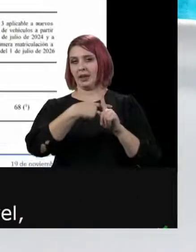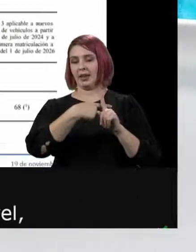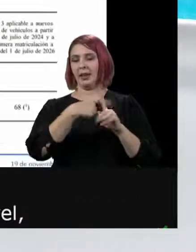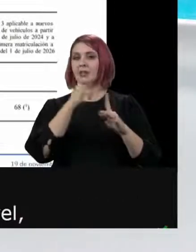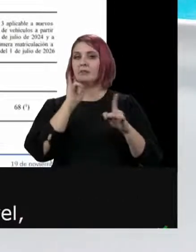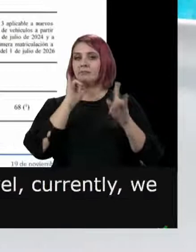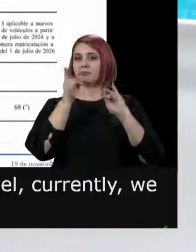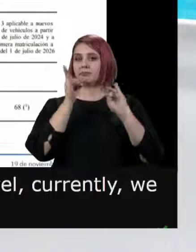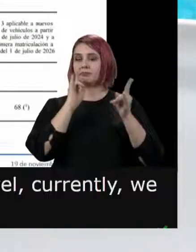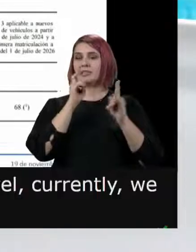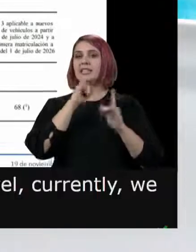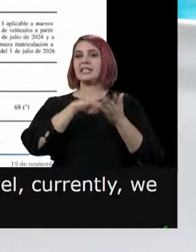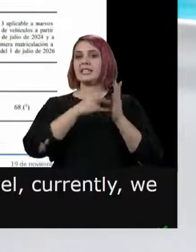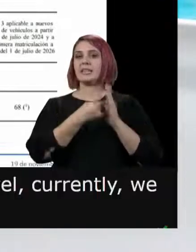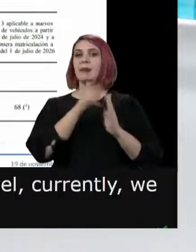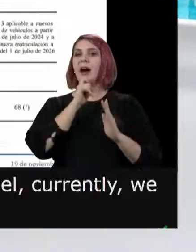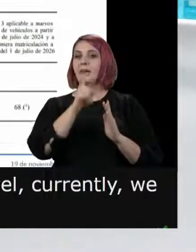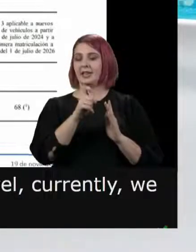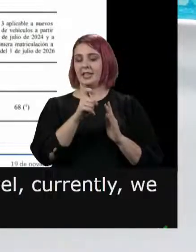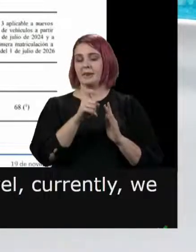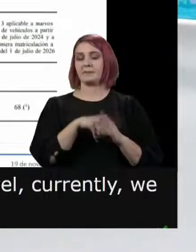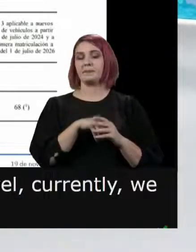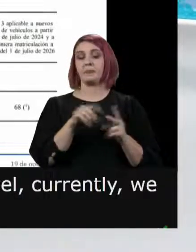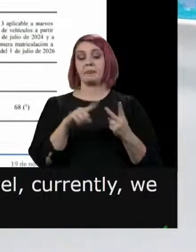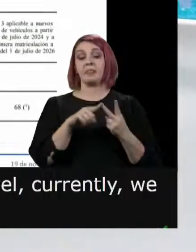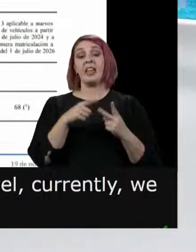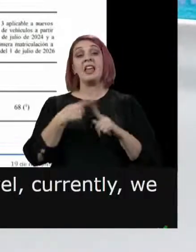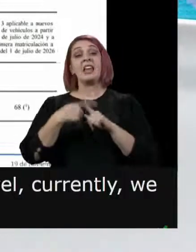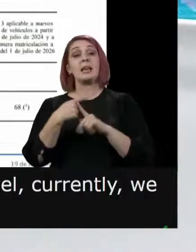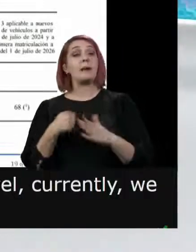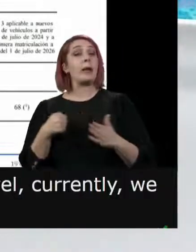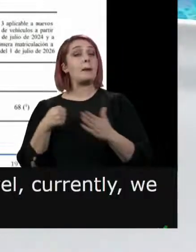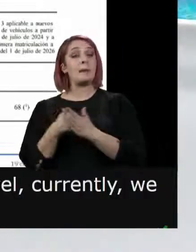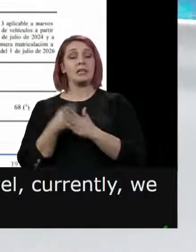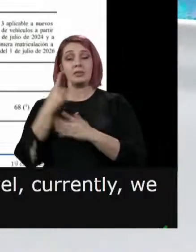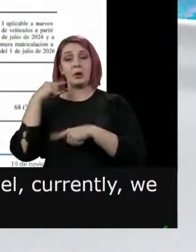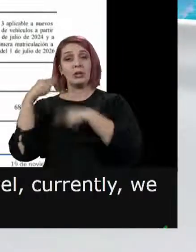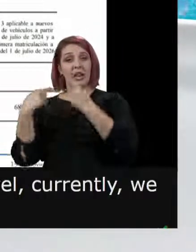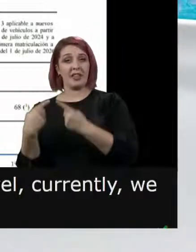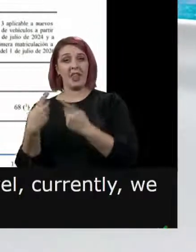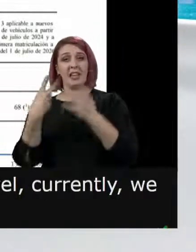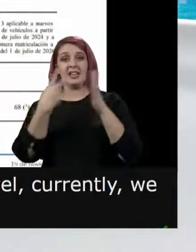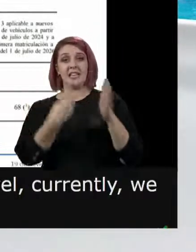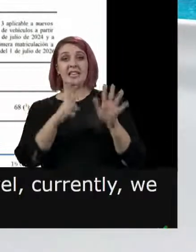decibels and the acoustic warning system, and the maximum